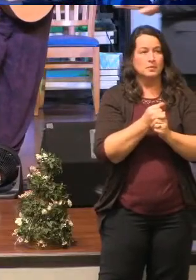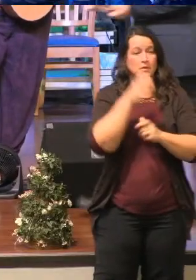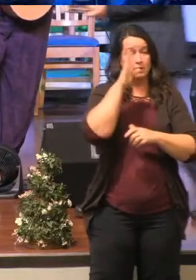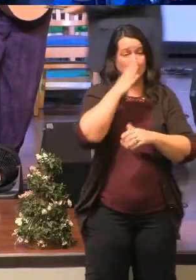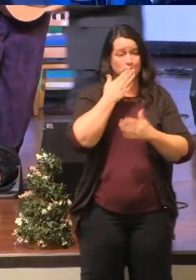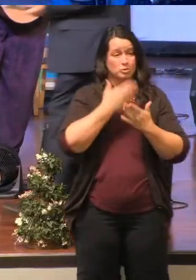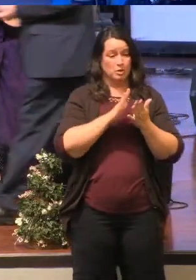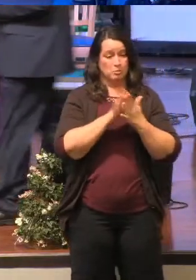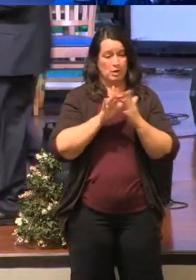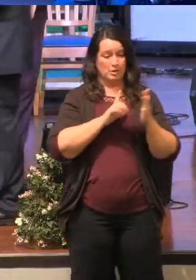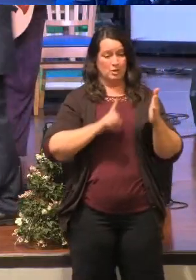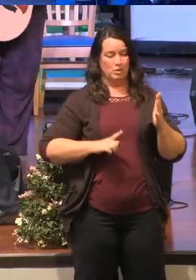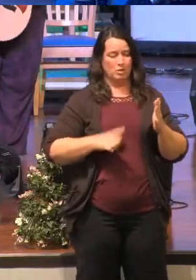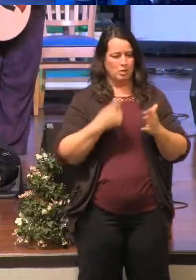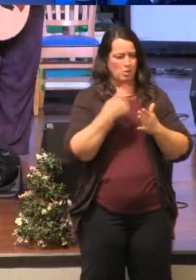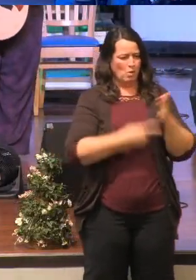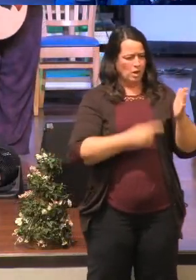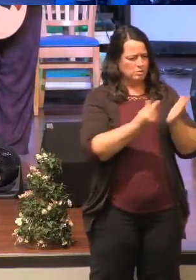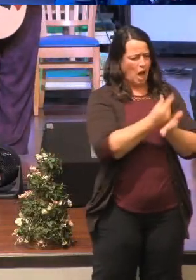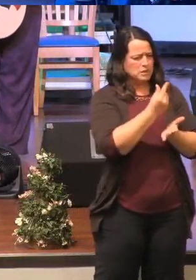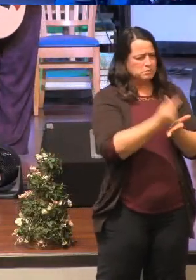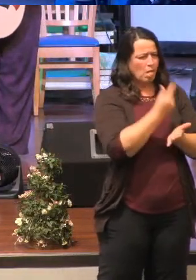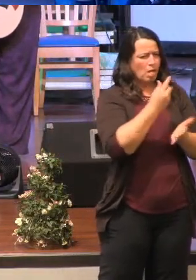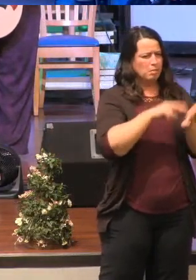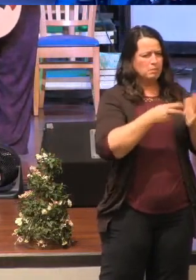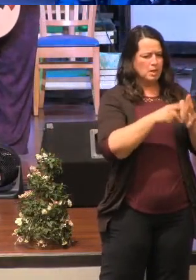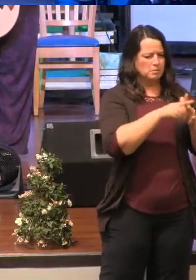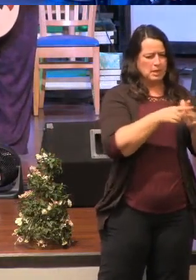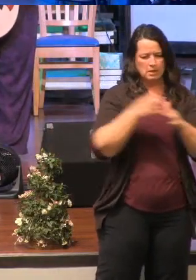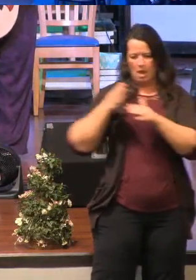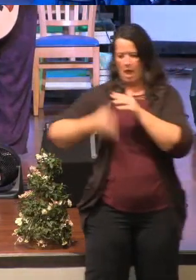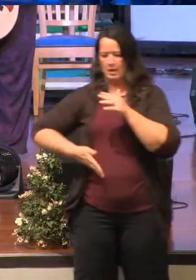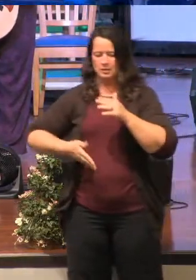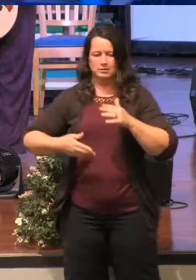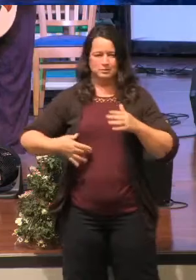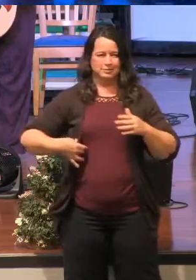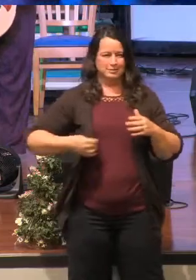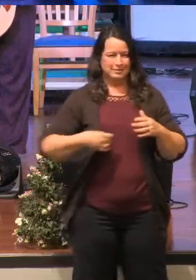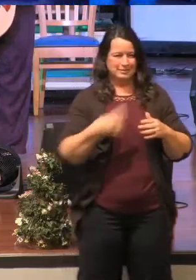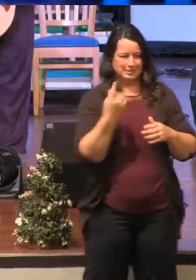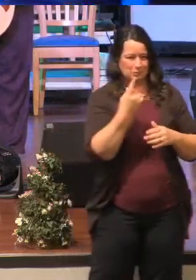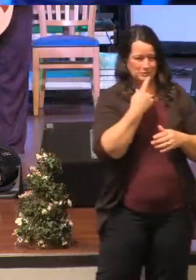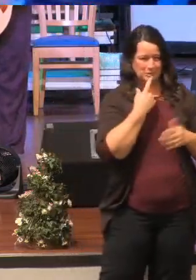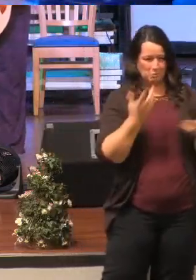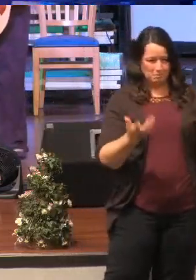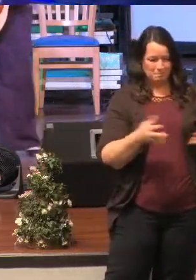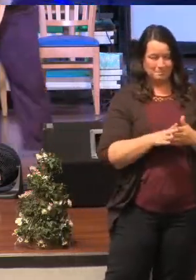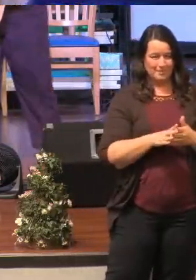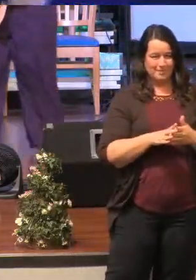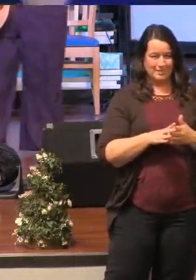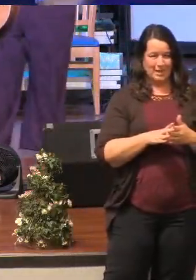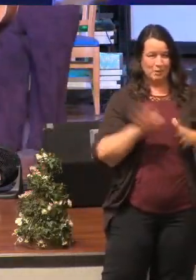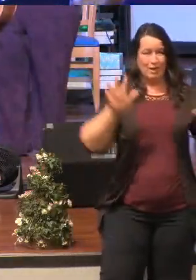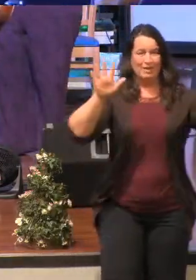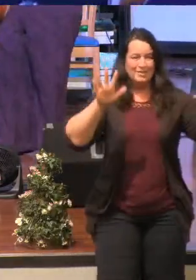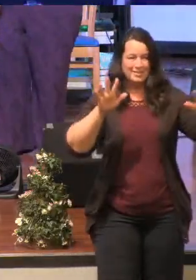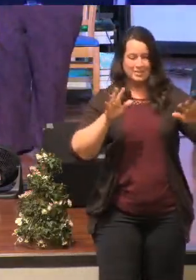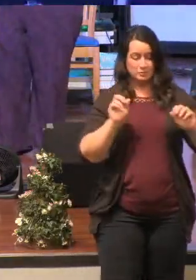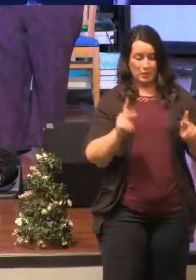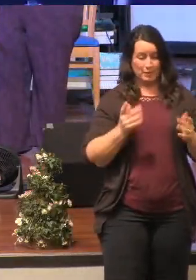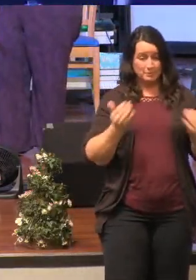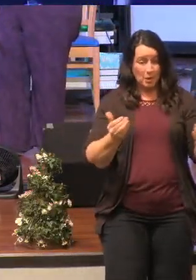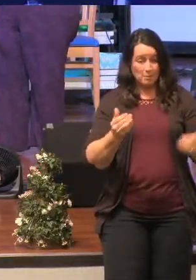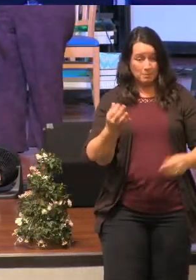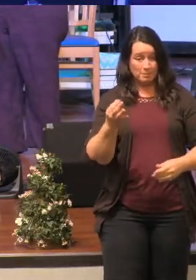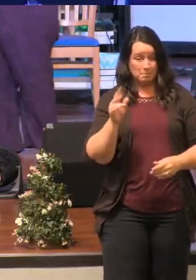Today a missionary said, what is the gospel? How does it begin and end? And I was jumping out of my seat. He goes, okay,